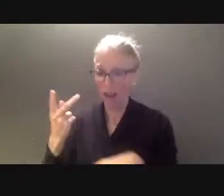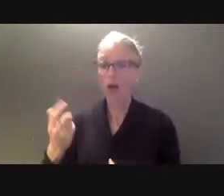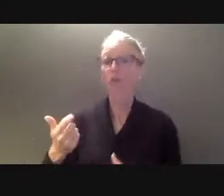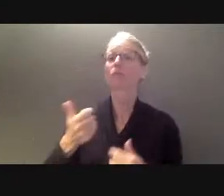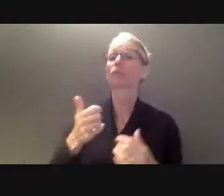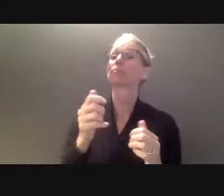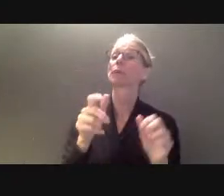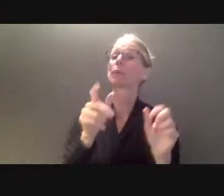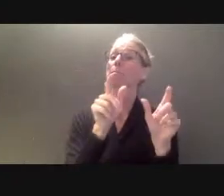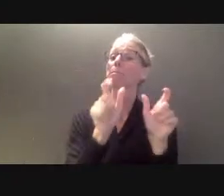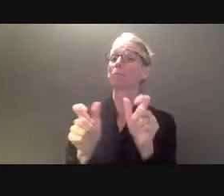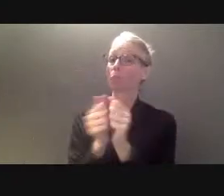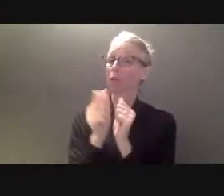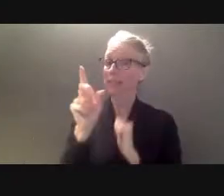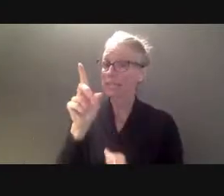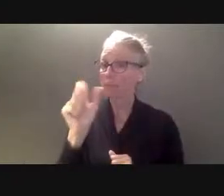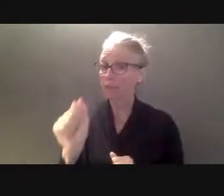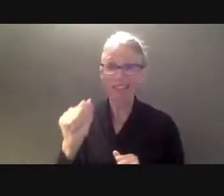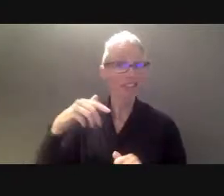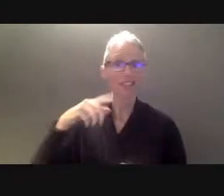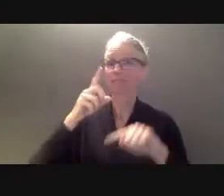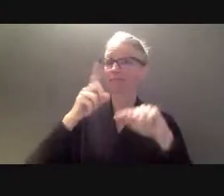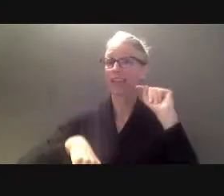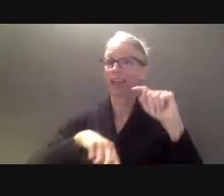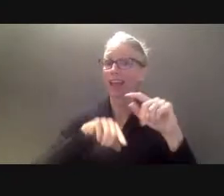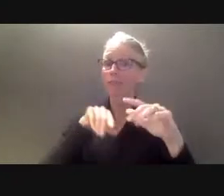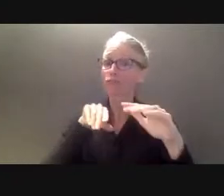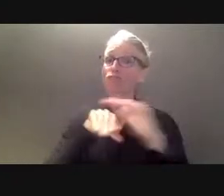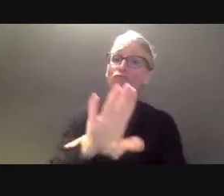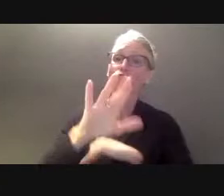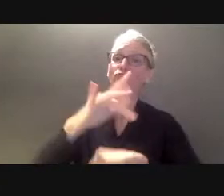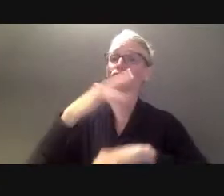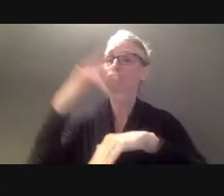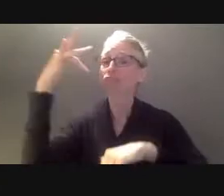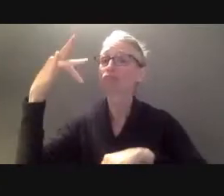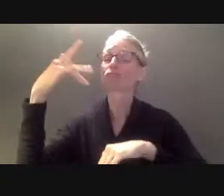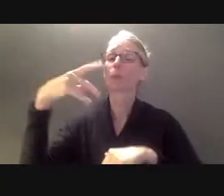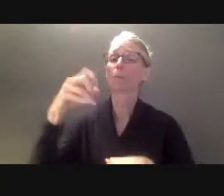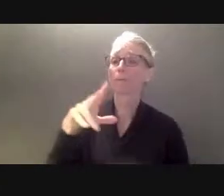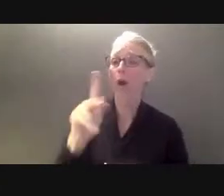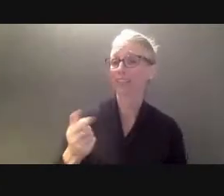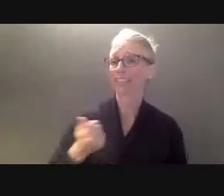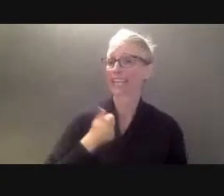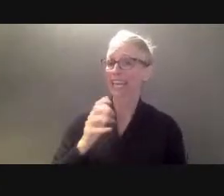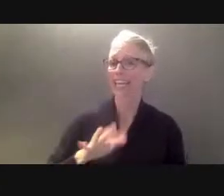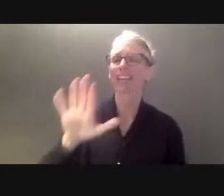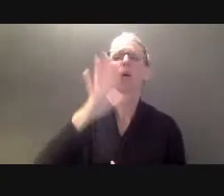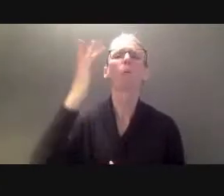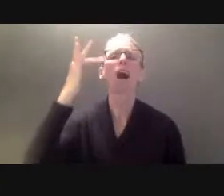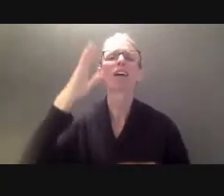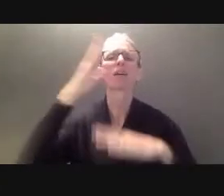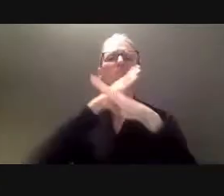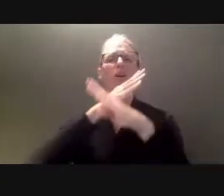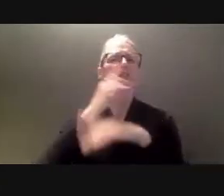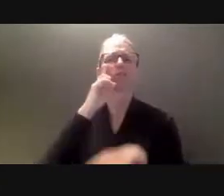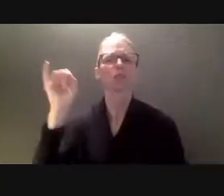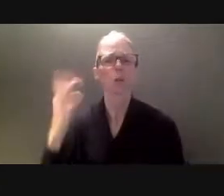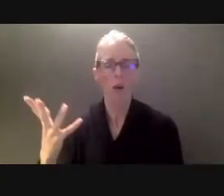finding solutions and recommendations for improving that access. Welcome, Yashoda.